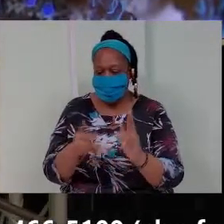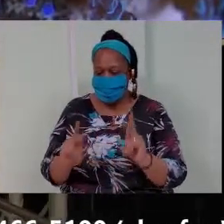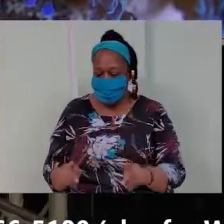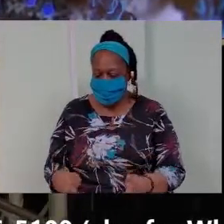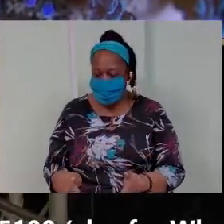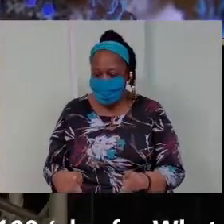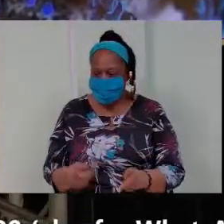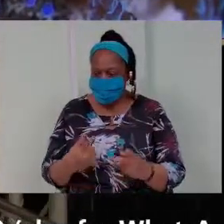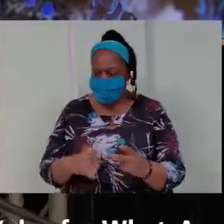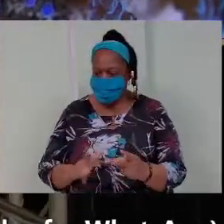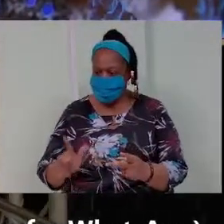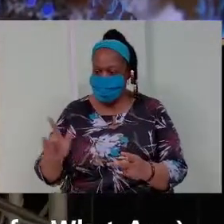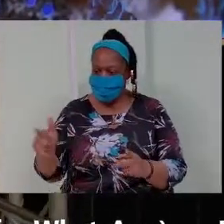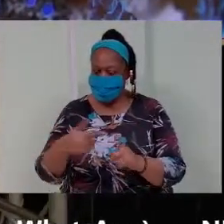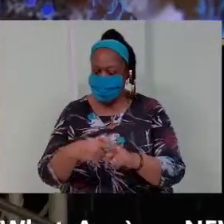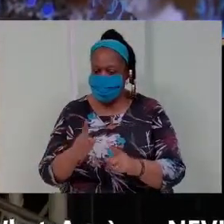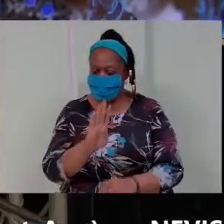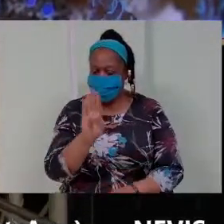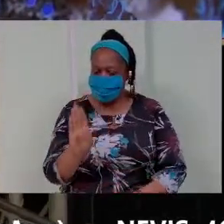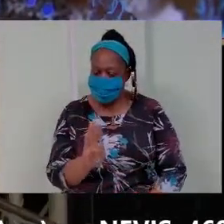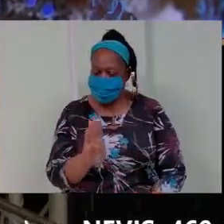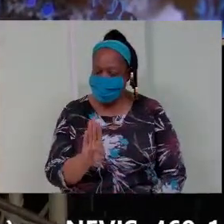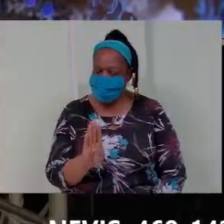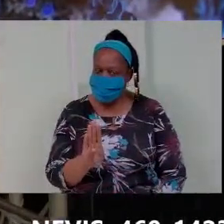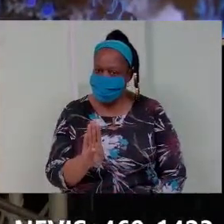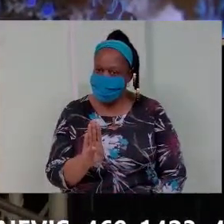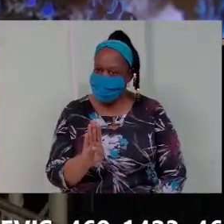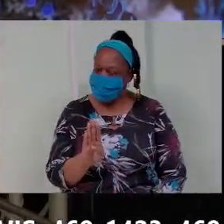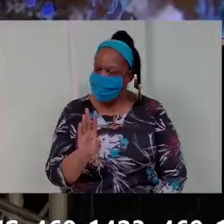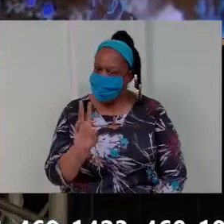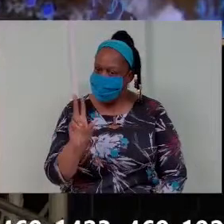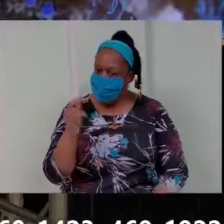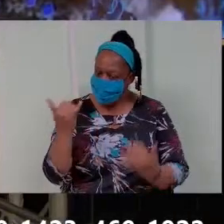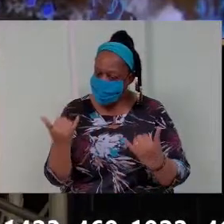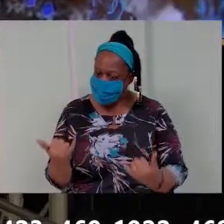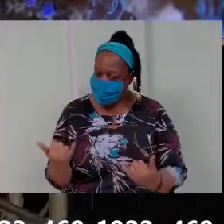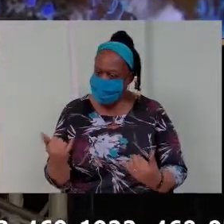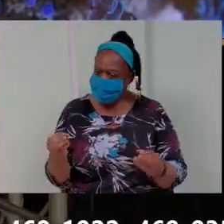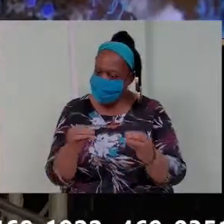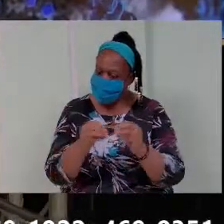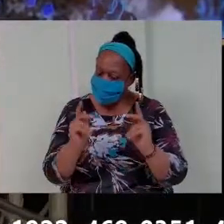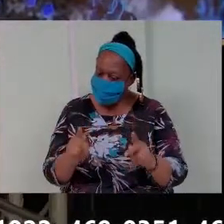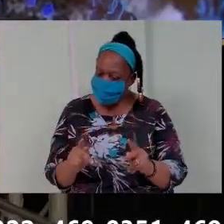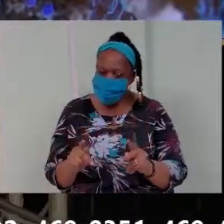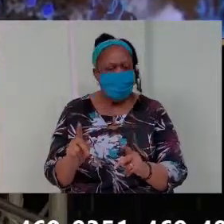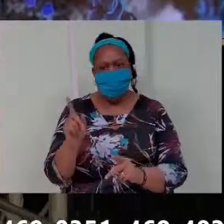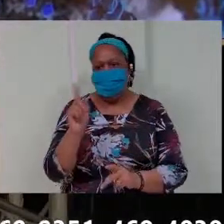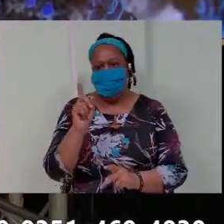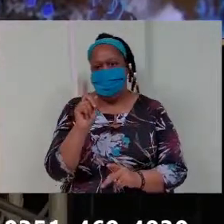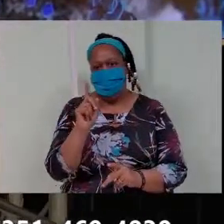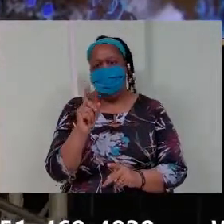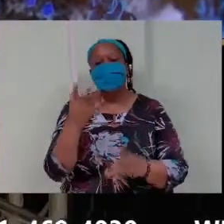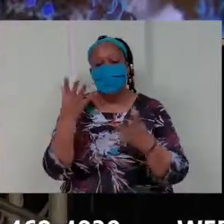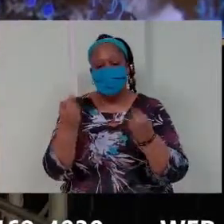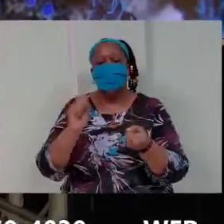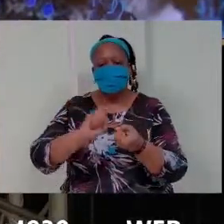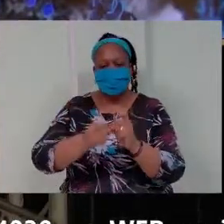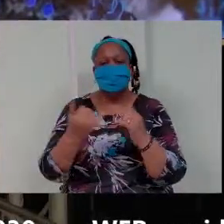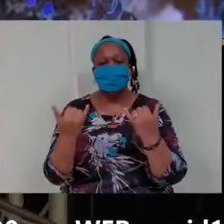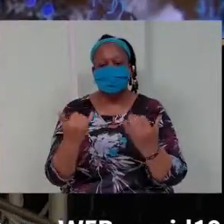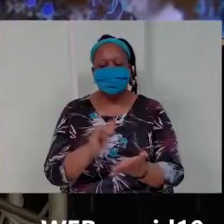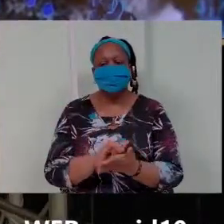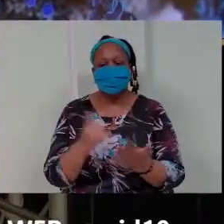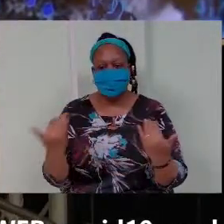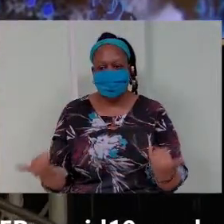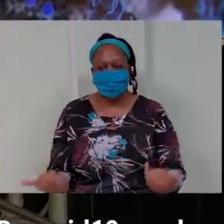that in our protocols, we might suggest that everyone coming here have a negative PCR test. And Barbados has just changed their